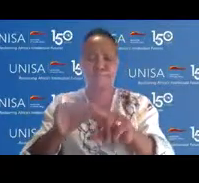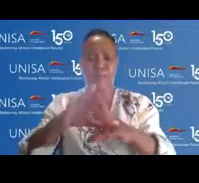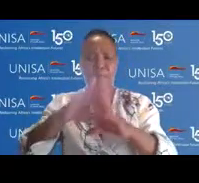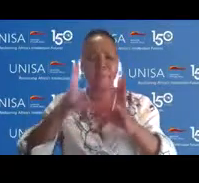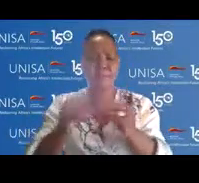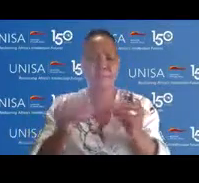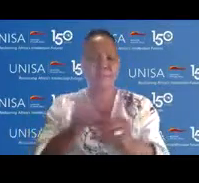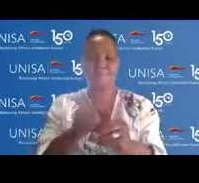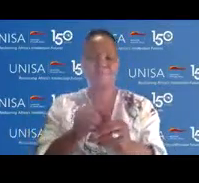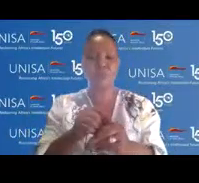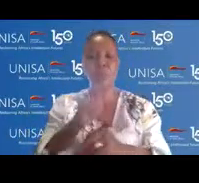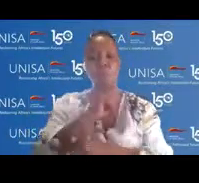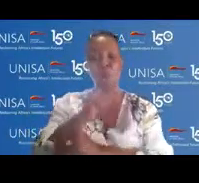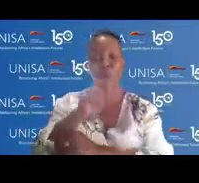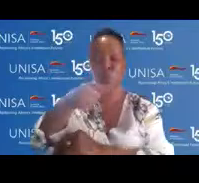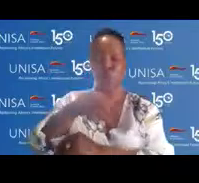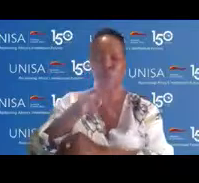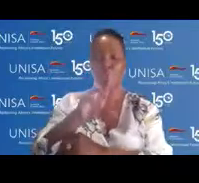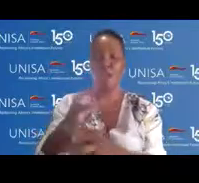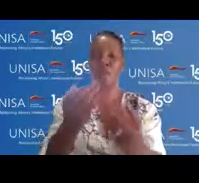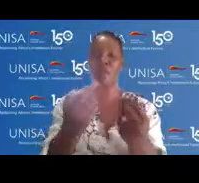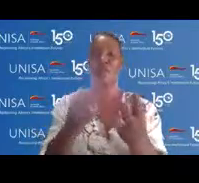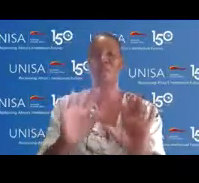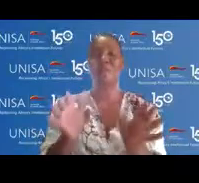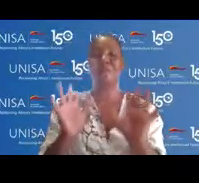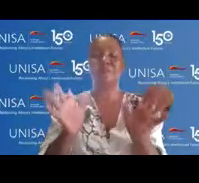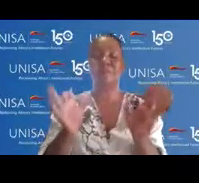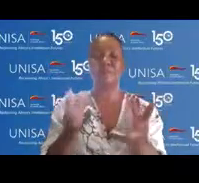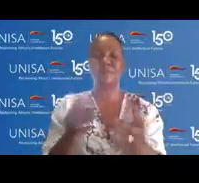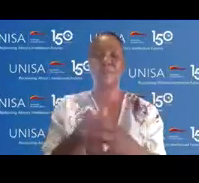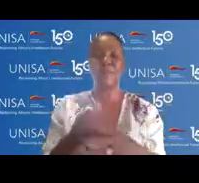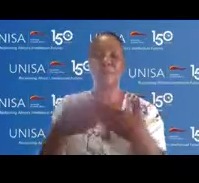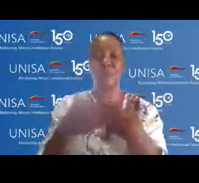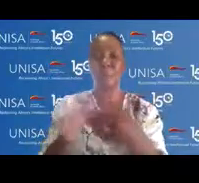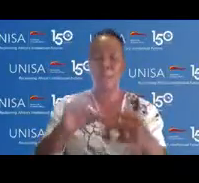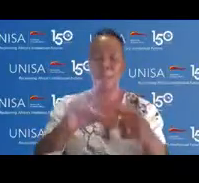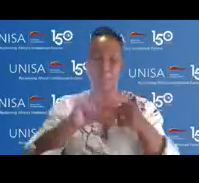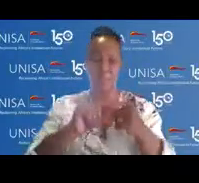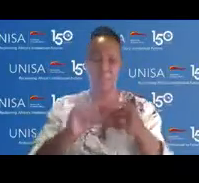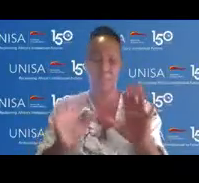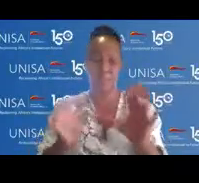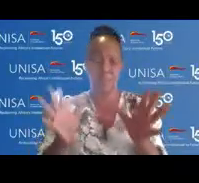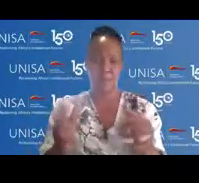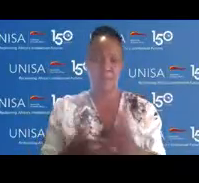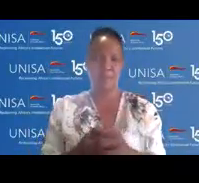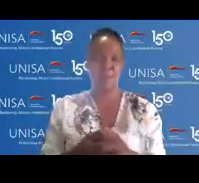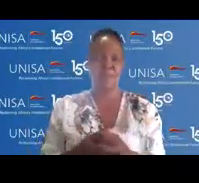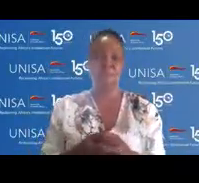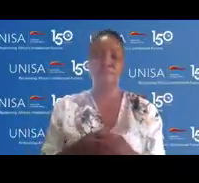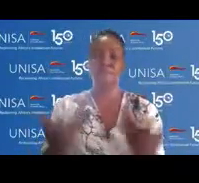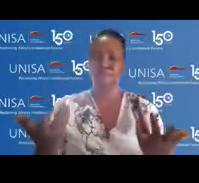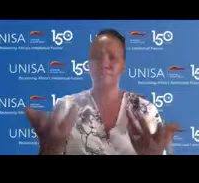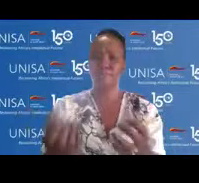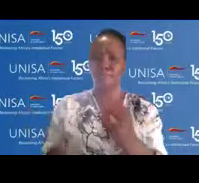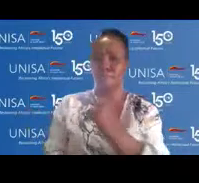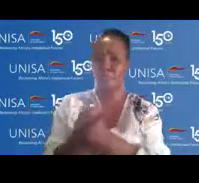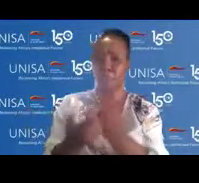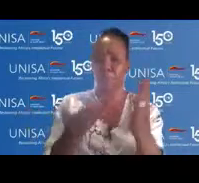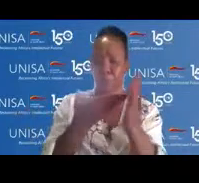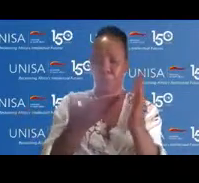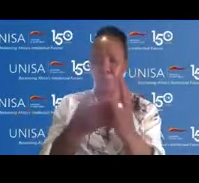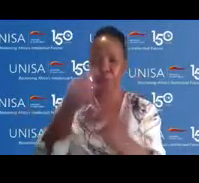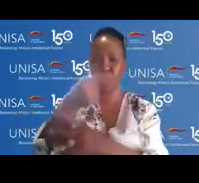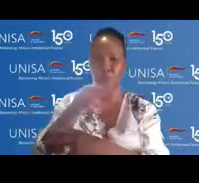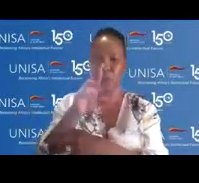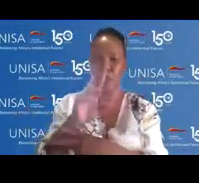which does it for you. Then all I do is I say open link. And there we go. There I've accessed the QR code that